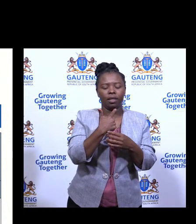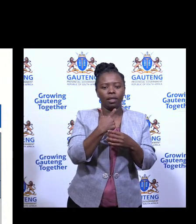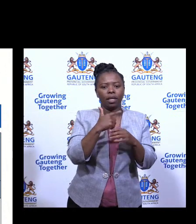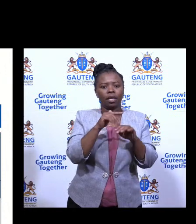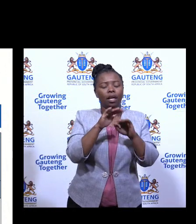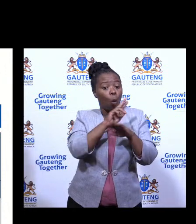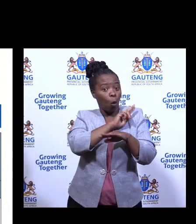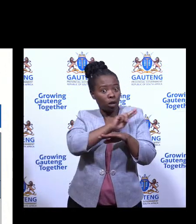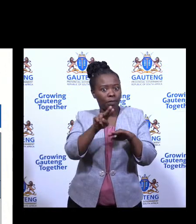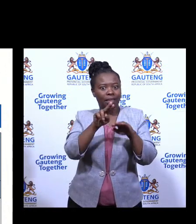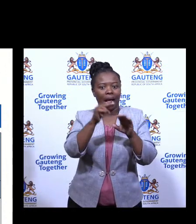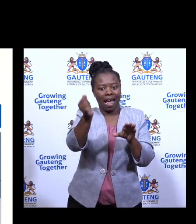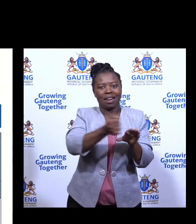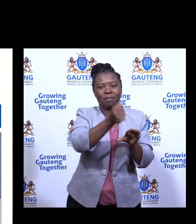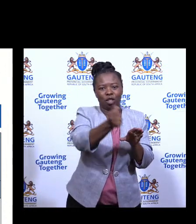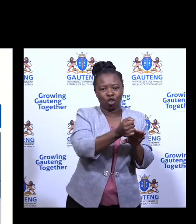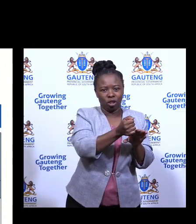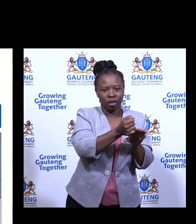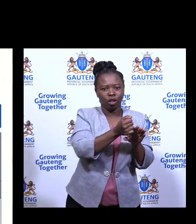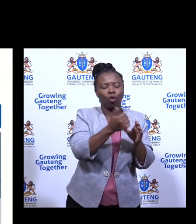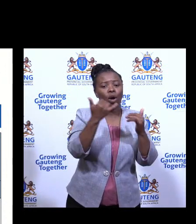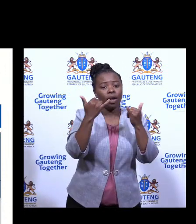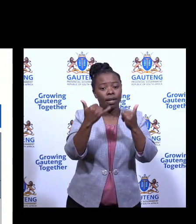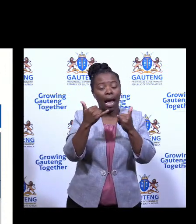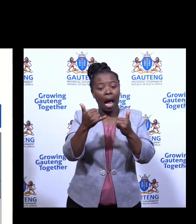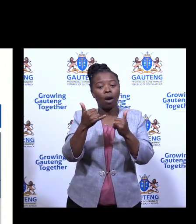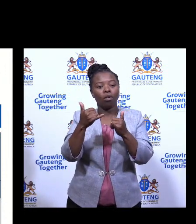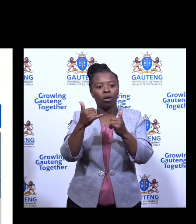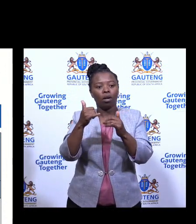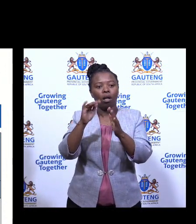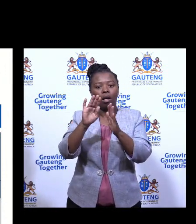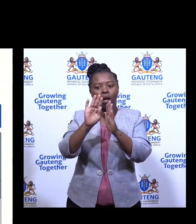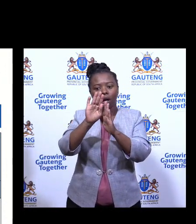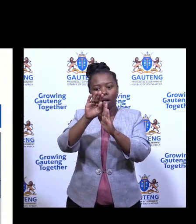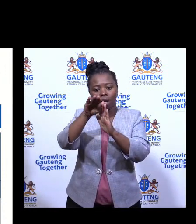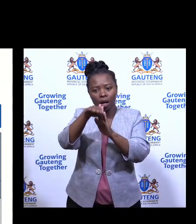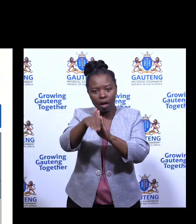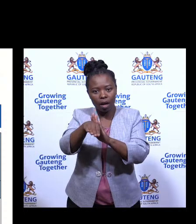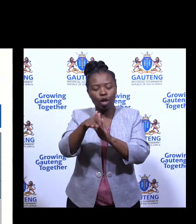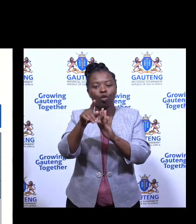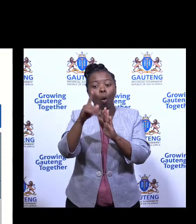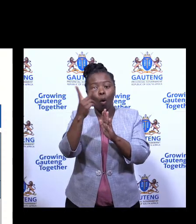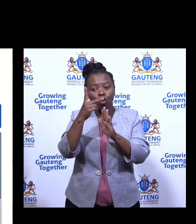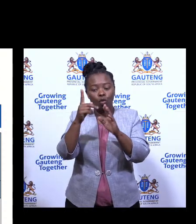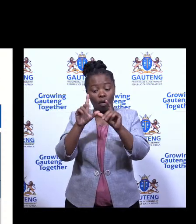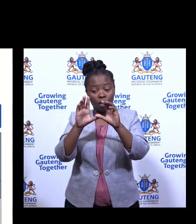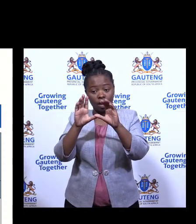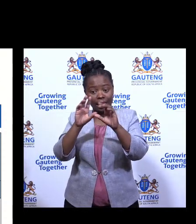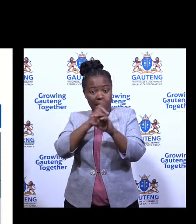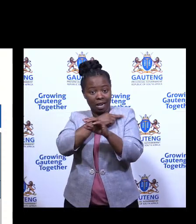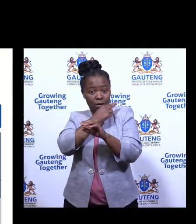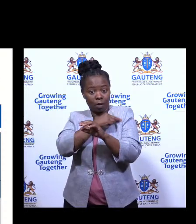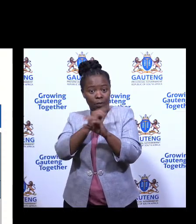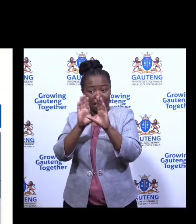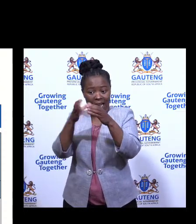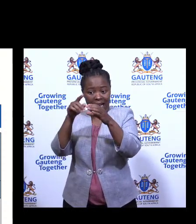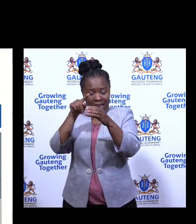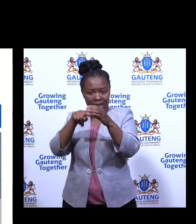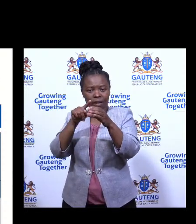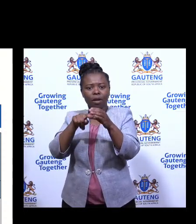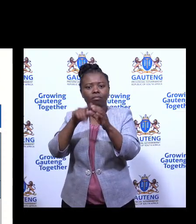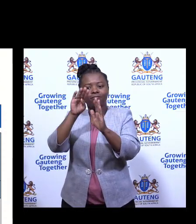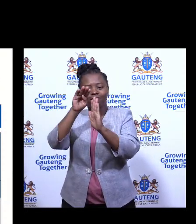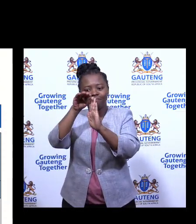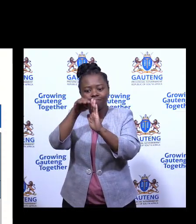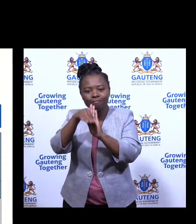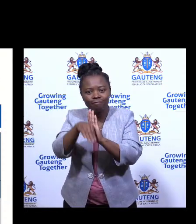the hospital admissions has fallen. They are falling. This is also the feedback from clinicians. Hospital admissions are